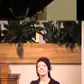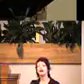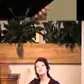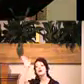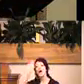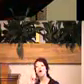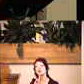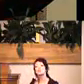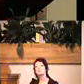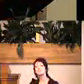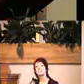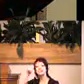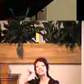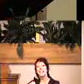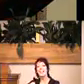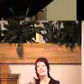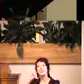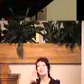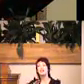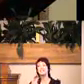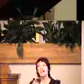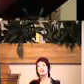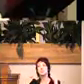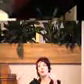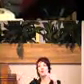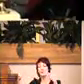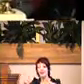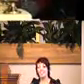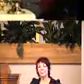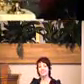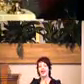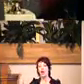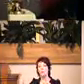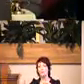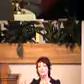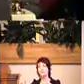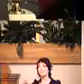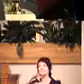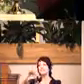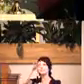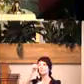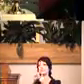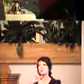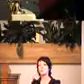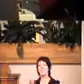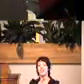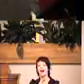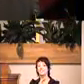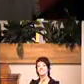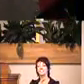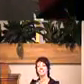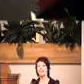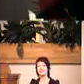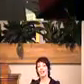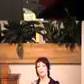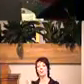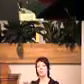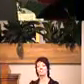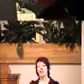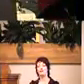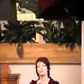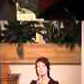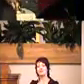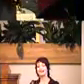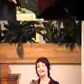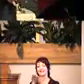God indeed is in this sanctuary, allowing that presence of the Spirit to be with us, allowing ourselves to just